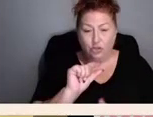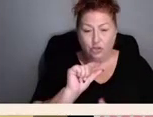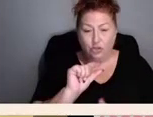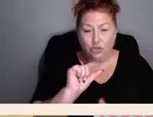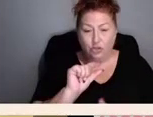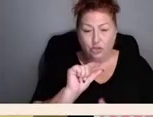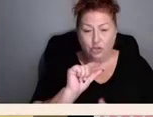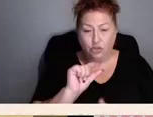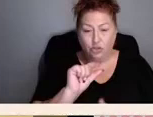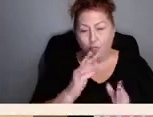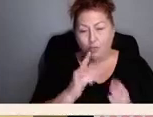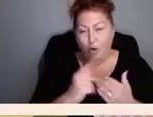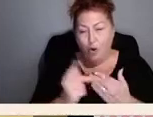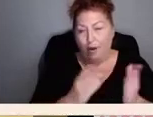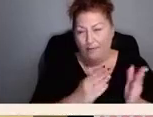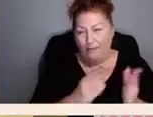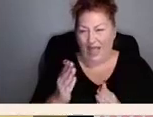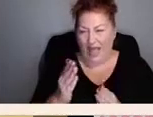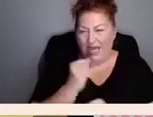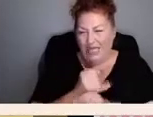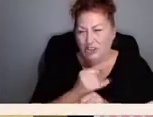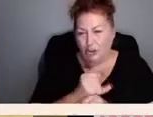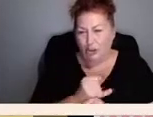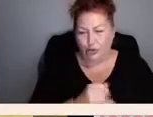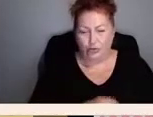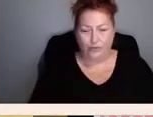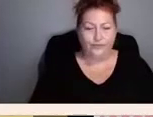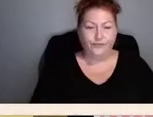Planning Institute.